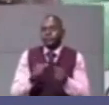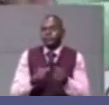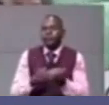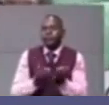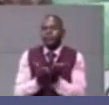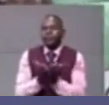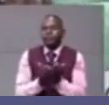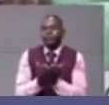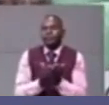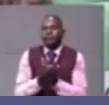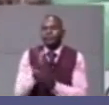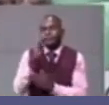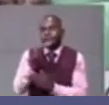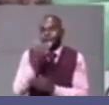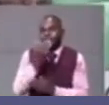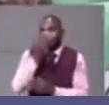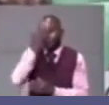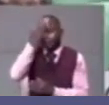in Imbalala.